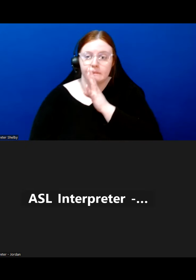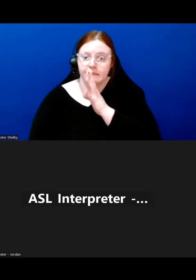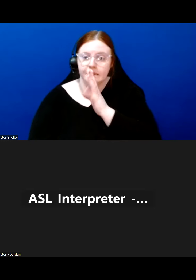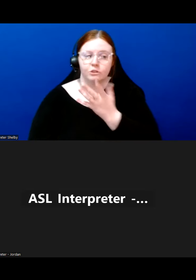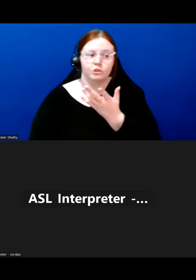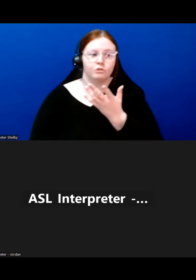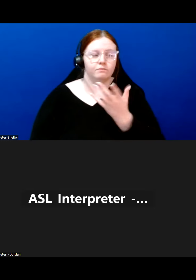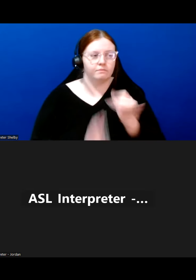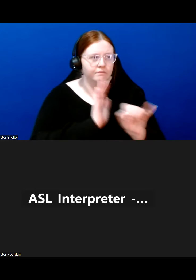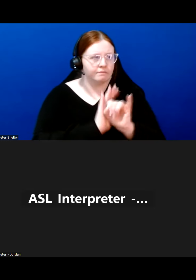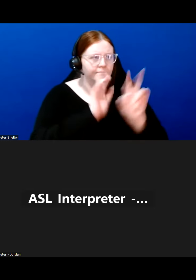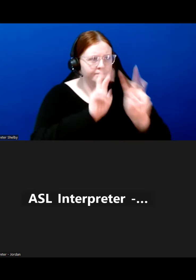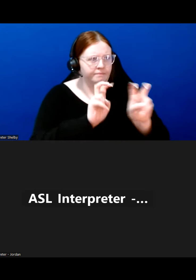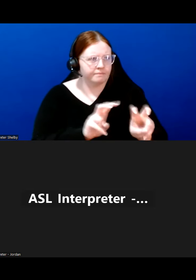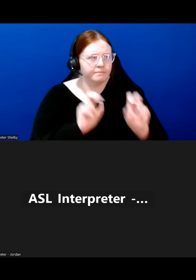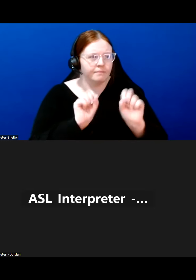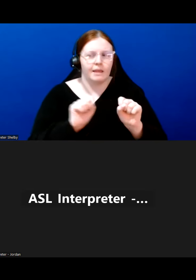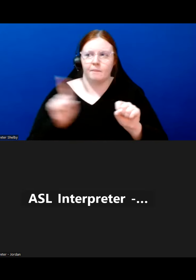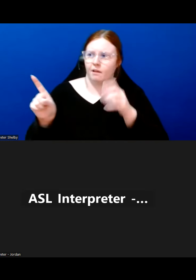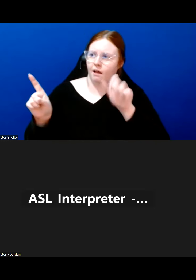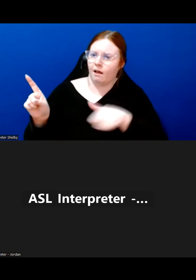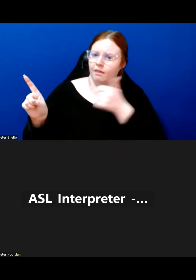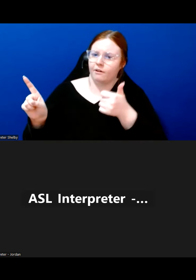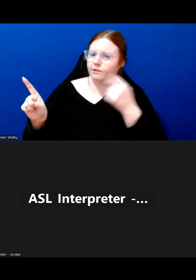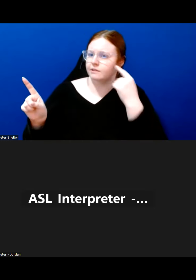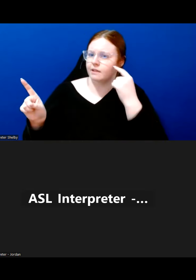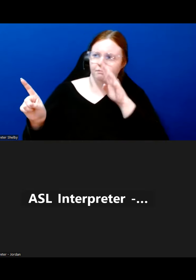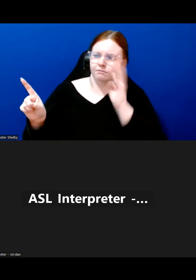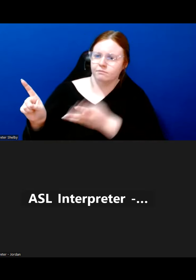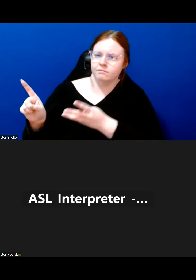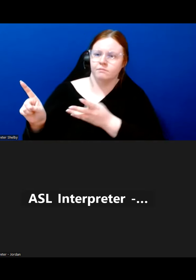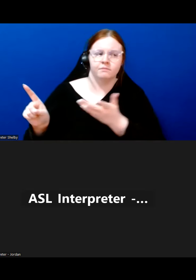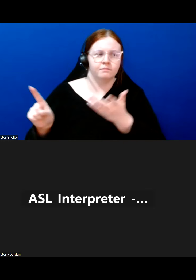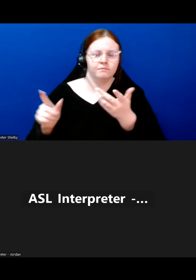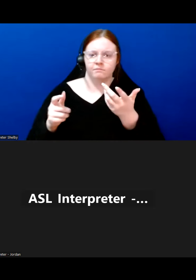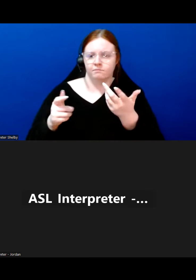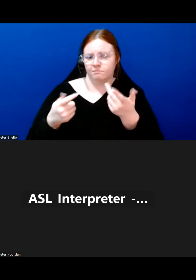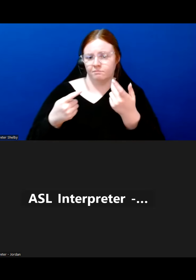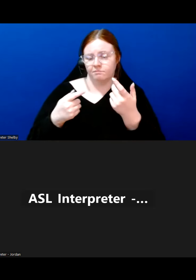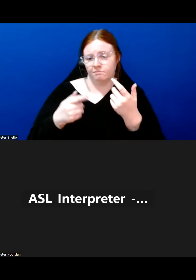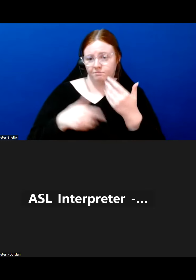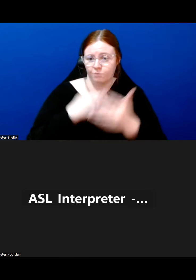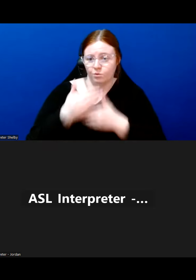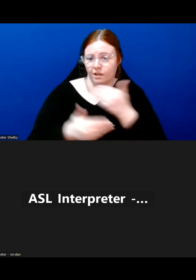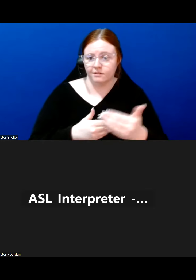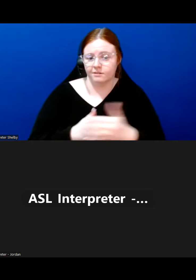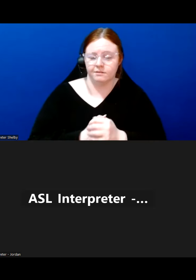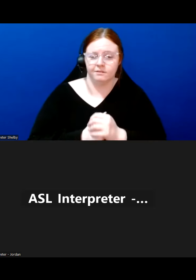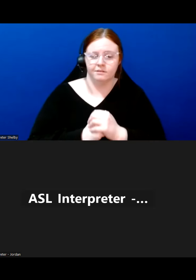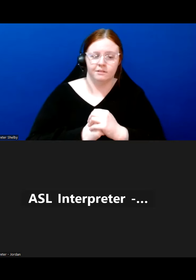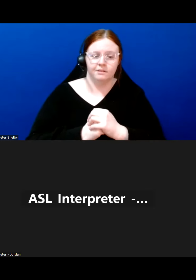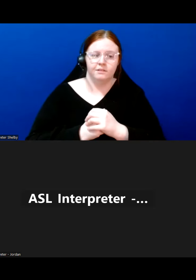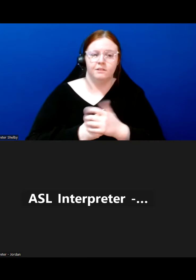starting to get better at tuning out some of the other sounds that you don't want to hear. And really